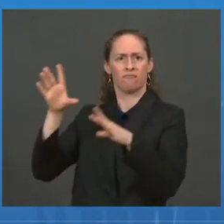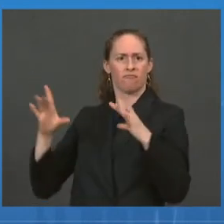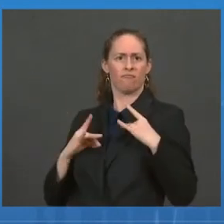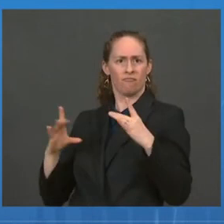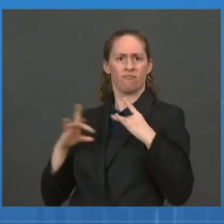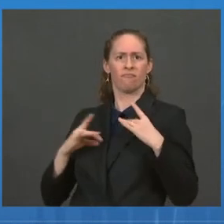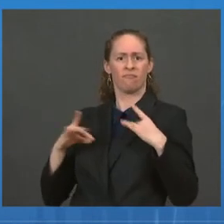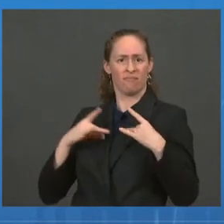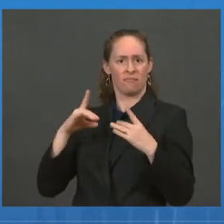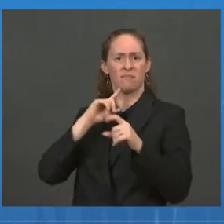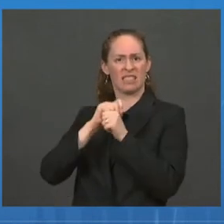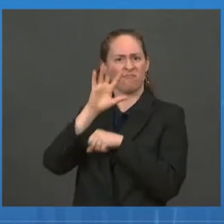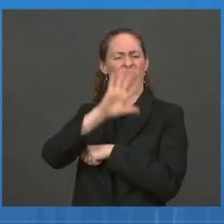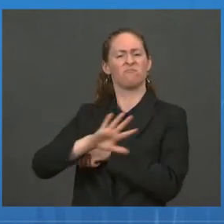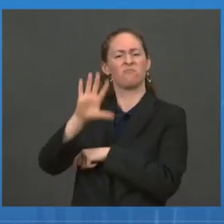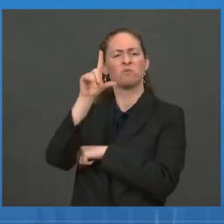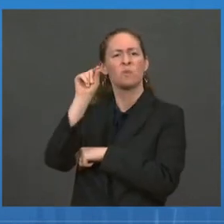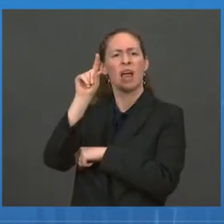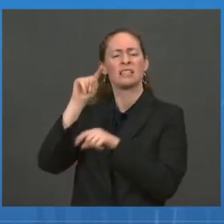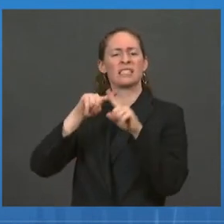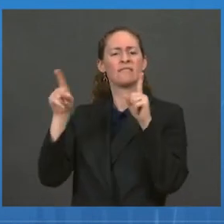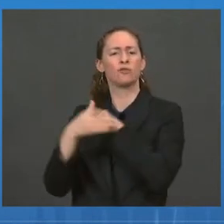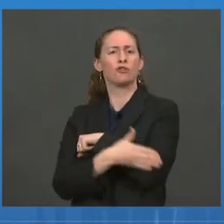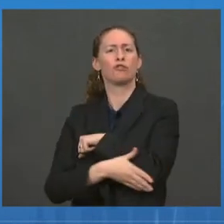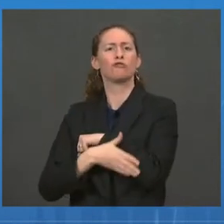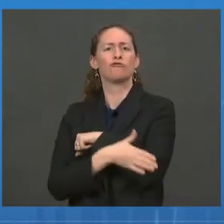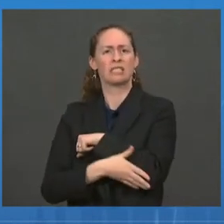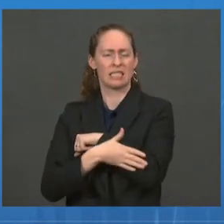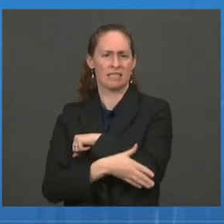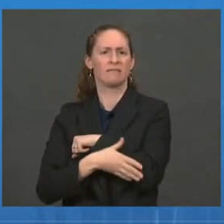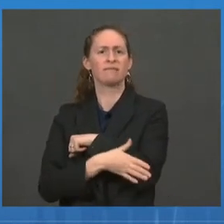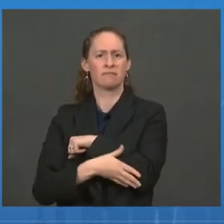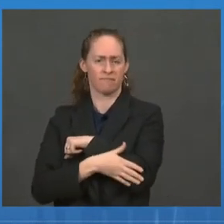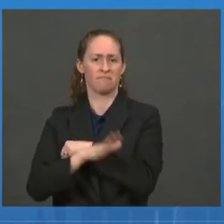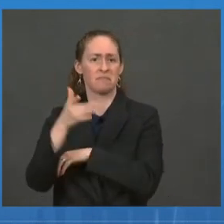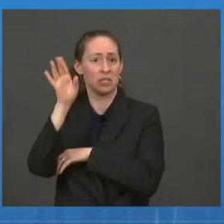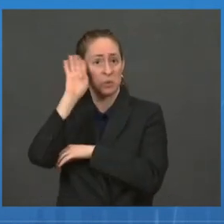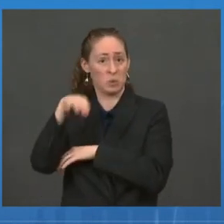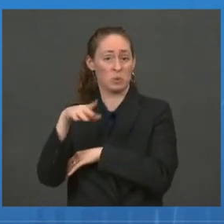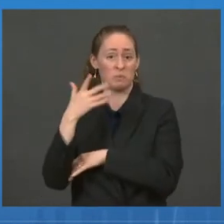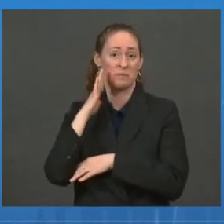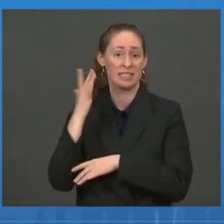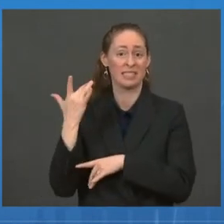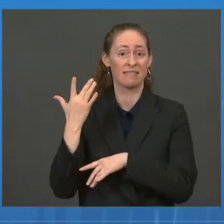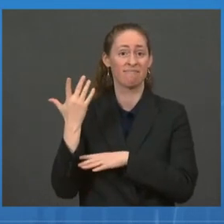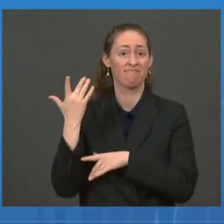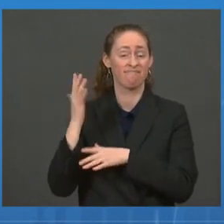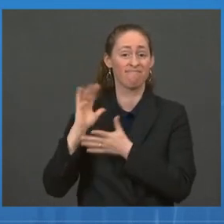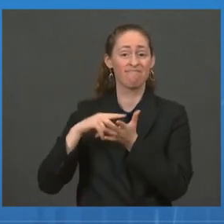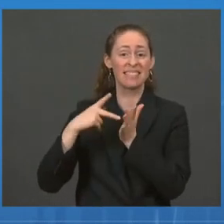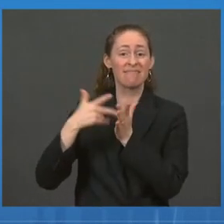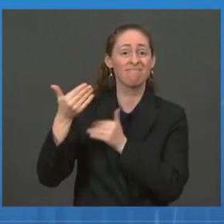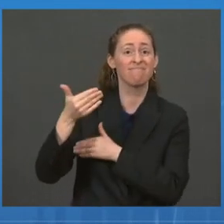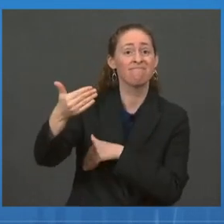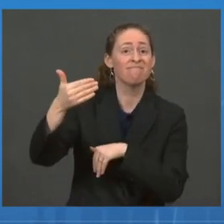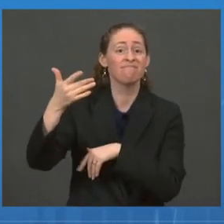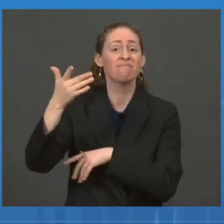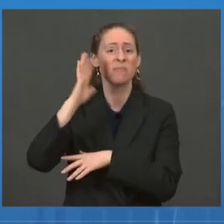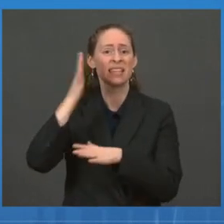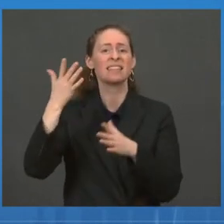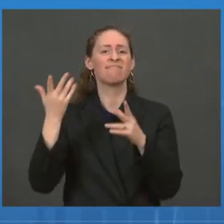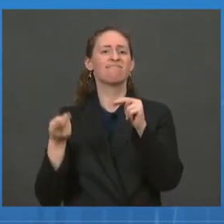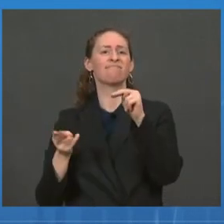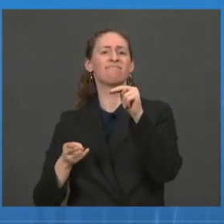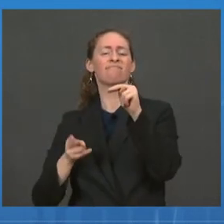rapidly importantly that has not yet been detected in the united states it has been called omicron by the who